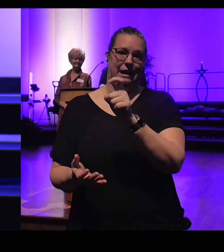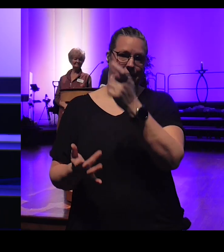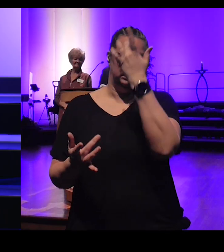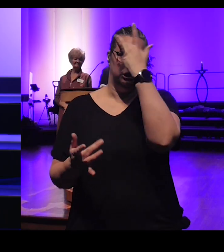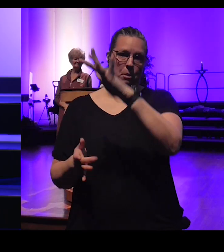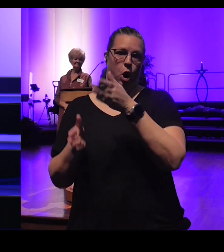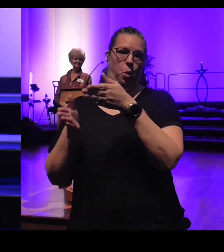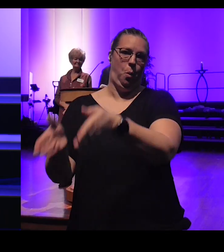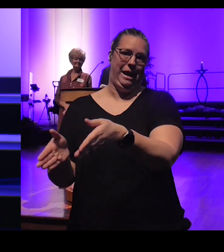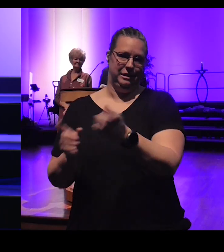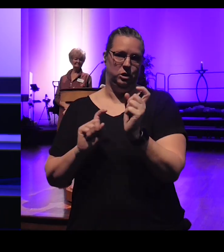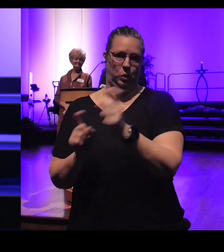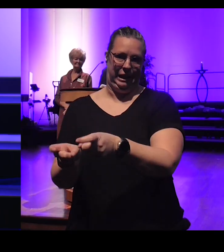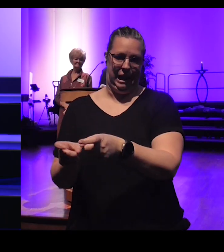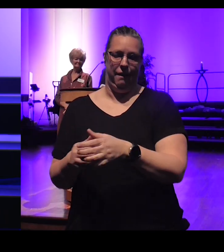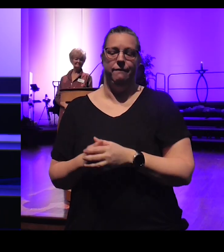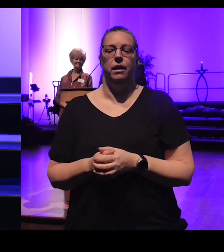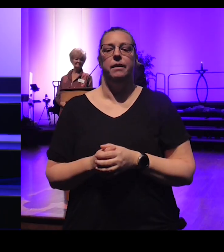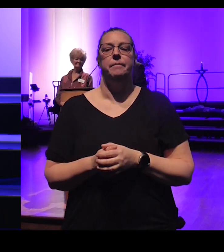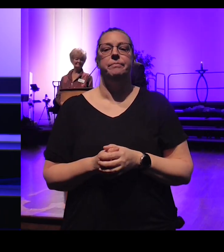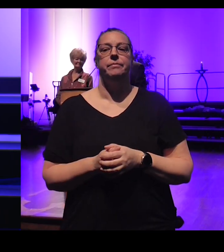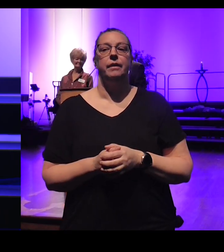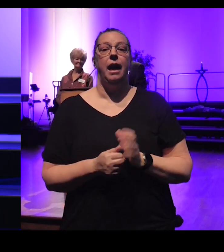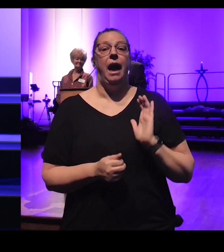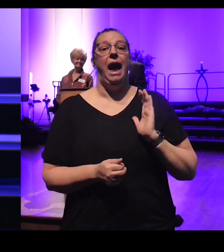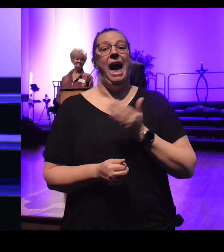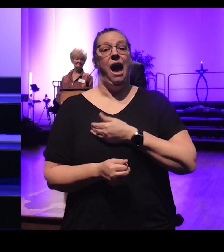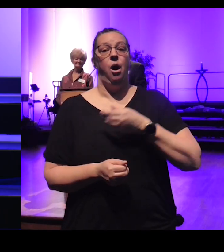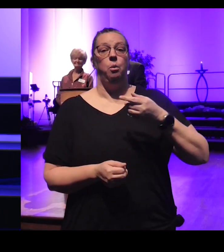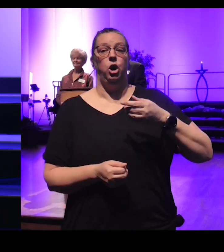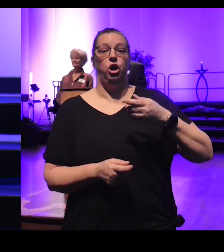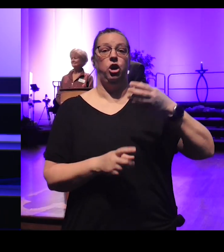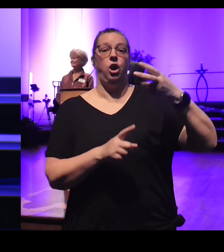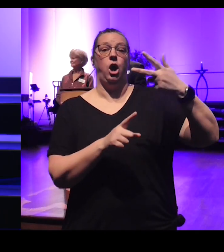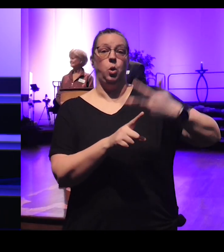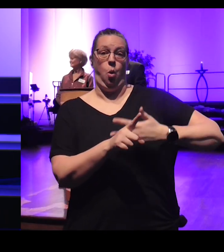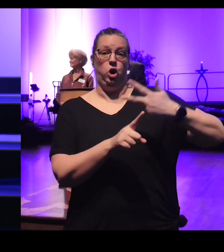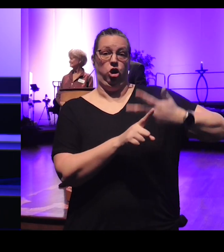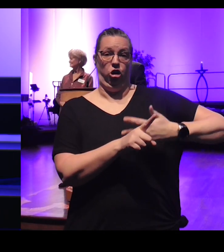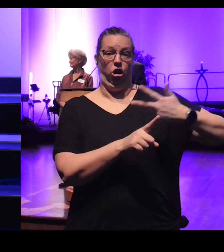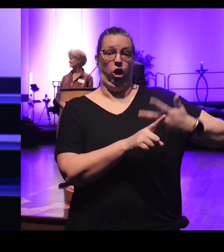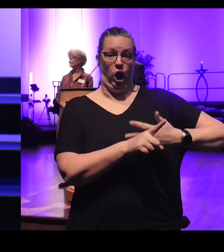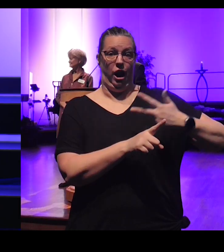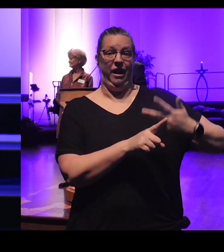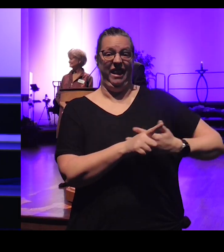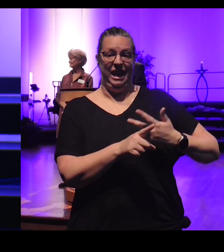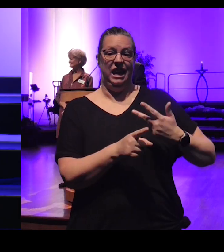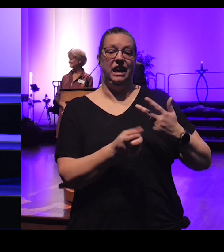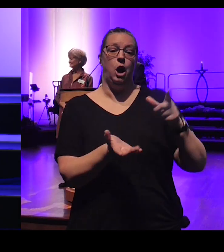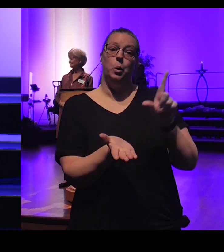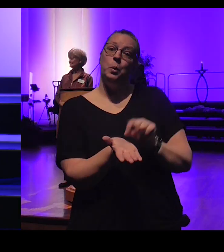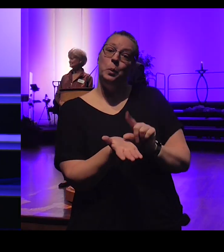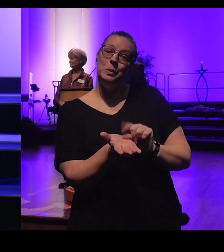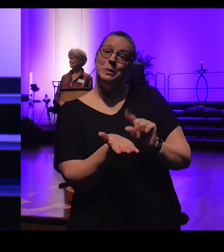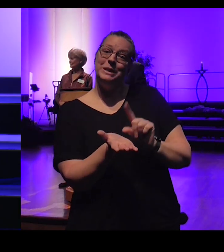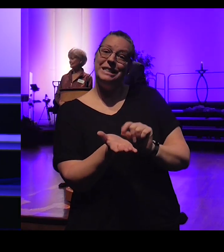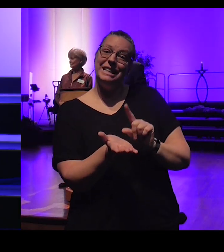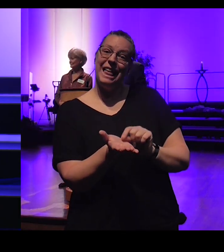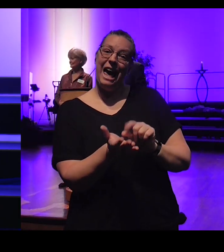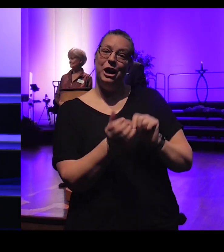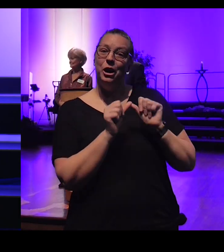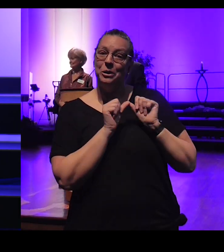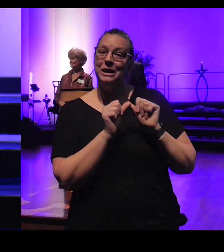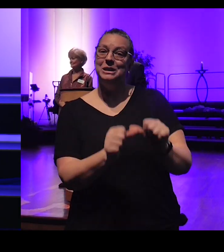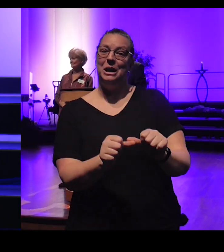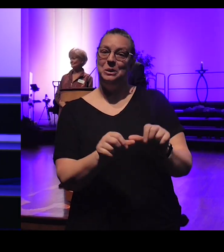give. Also, the Foundation's quarterly e-newsletter, Lasting Legacy, is in its 4th year of publication and continues to be